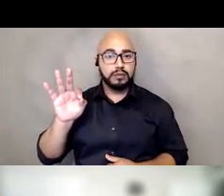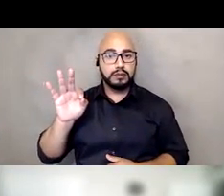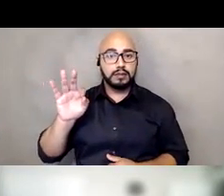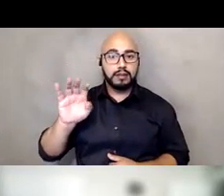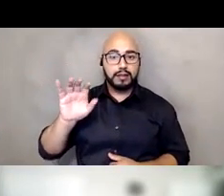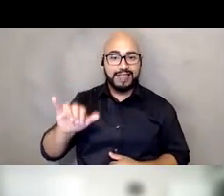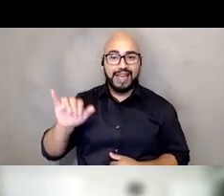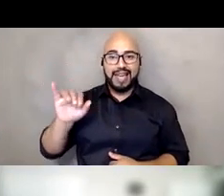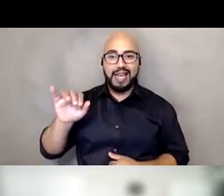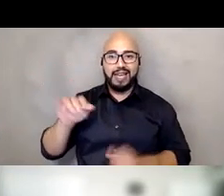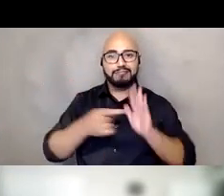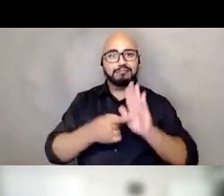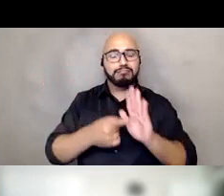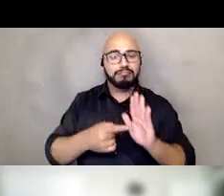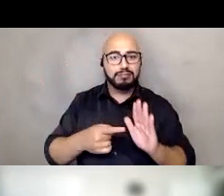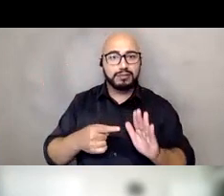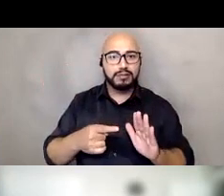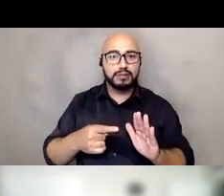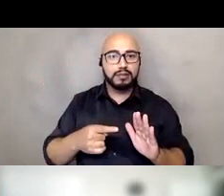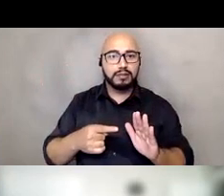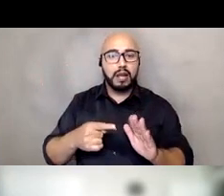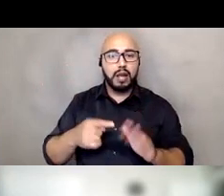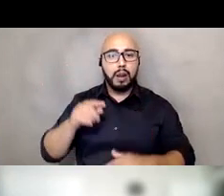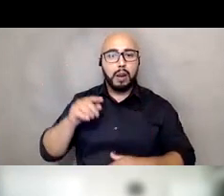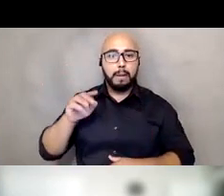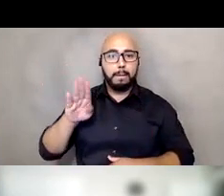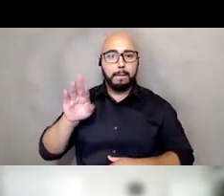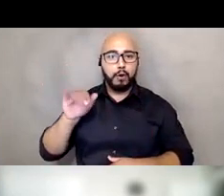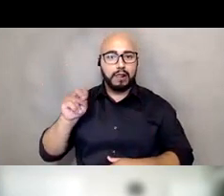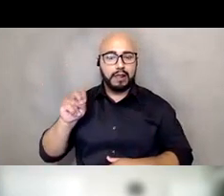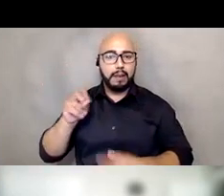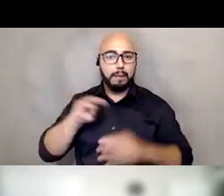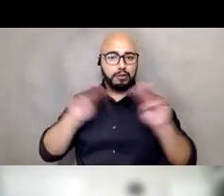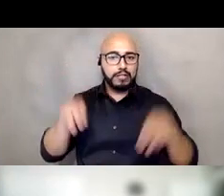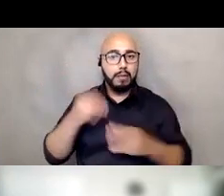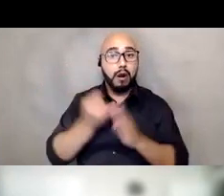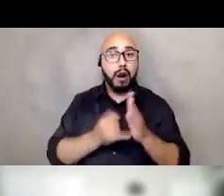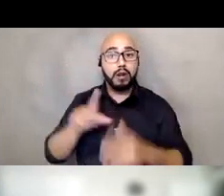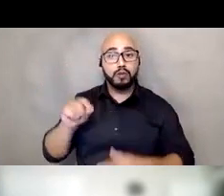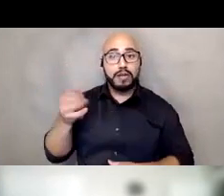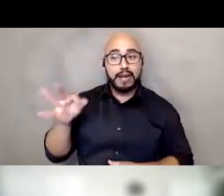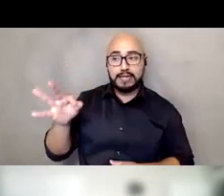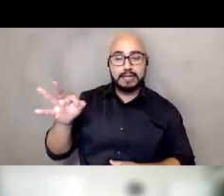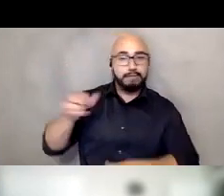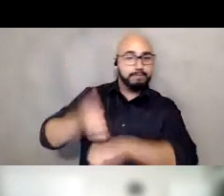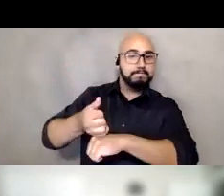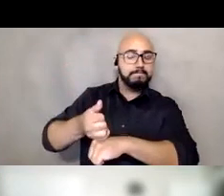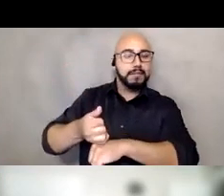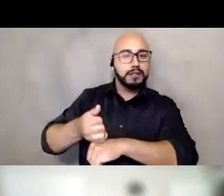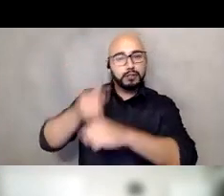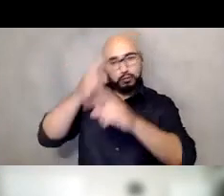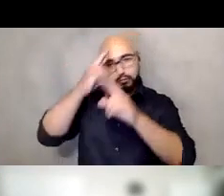that was initiated by the Brooklyn Museum of Art in 2019 to kind of commemorate the